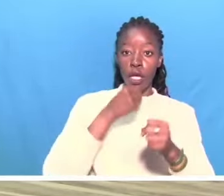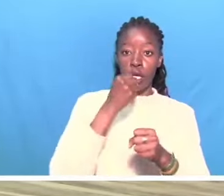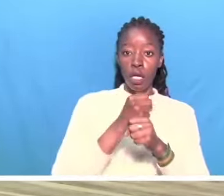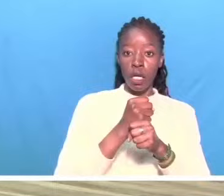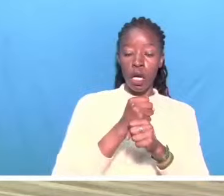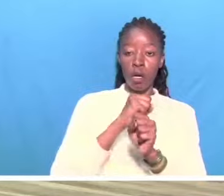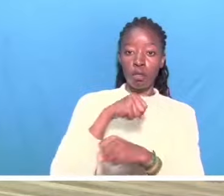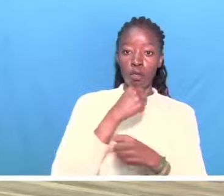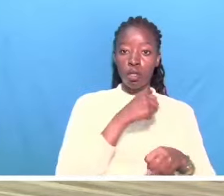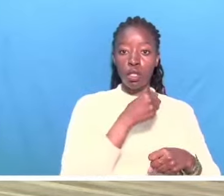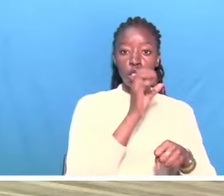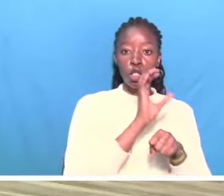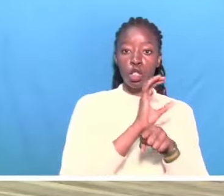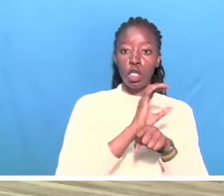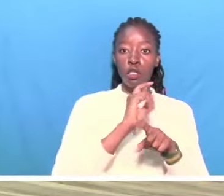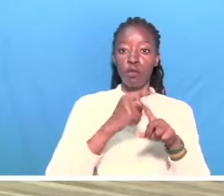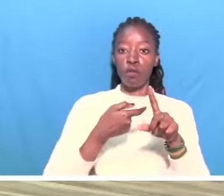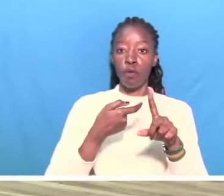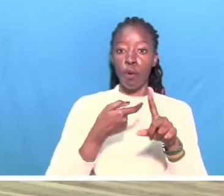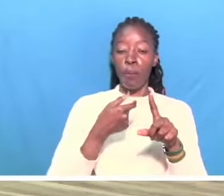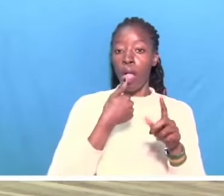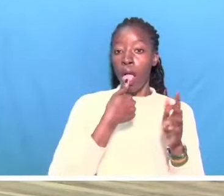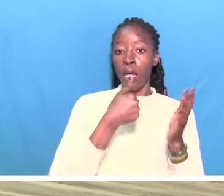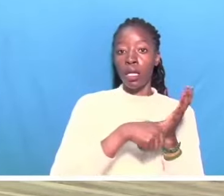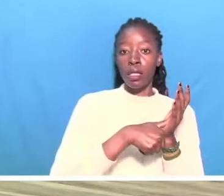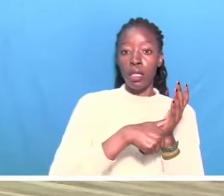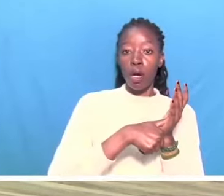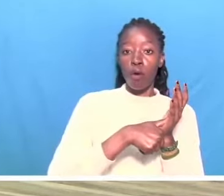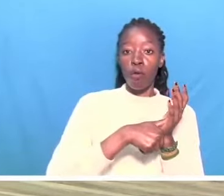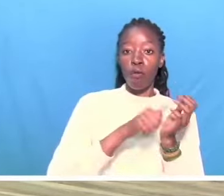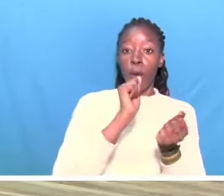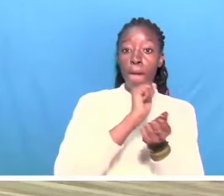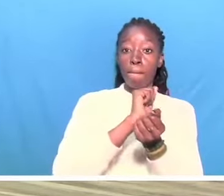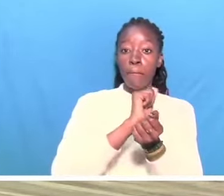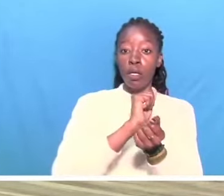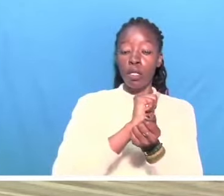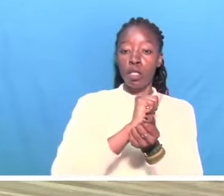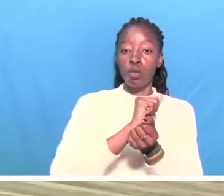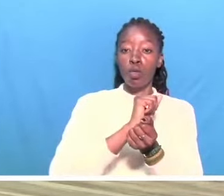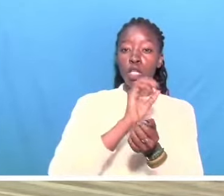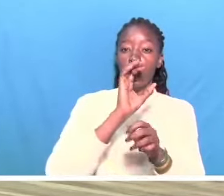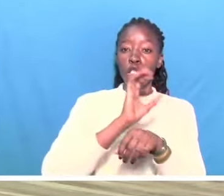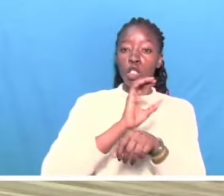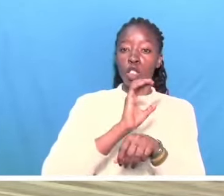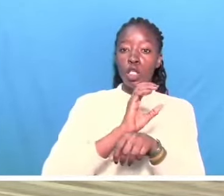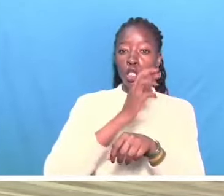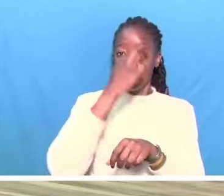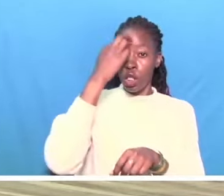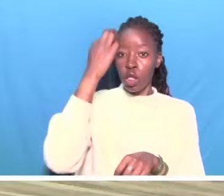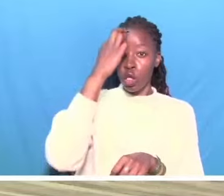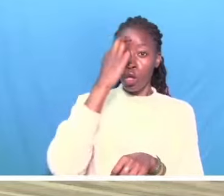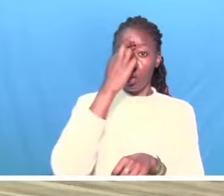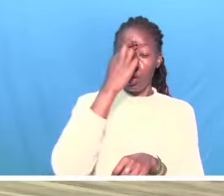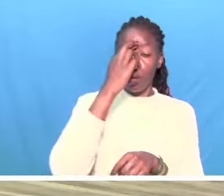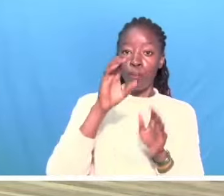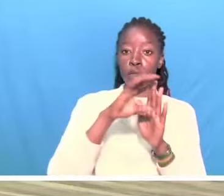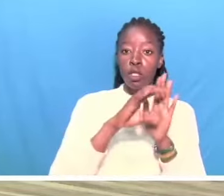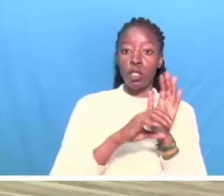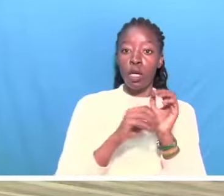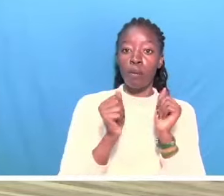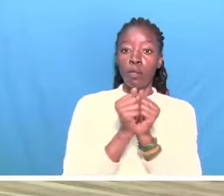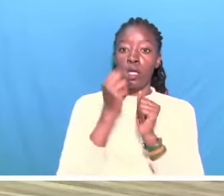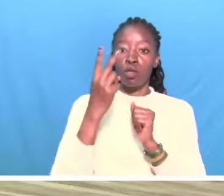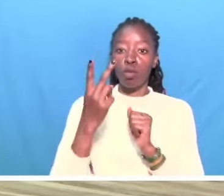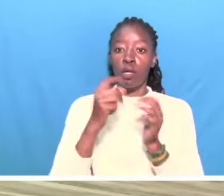Cathedral, taken from the letter of Apostle Paul to the church in Rome, chapter 12 and